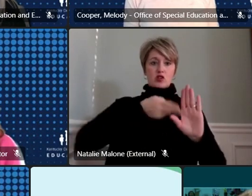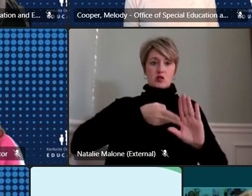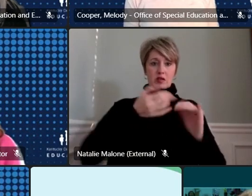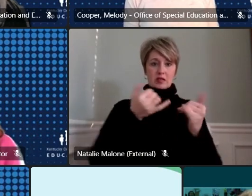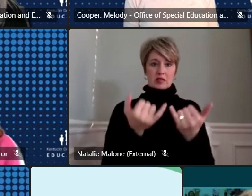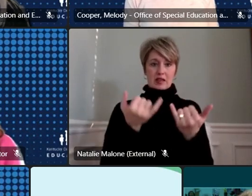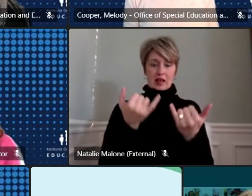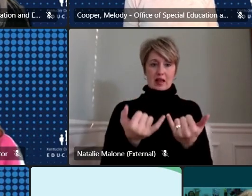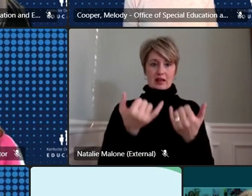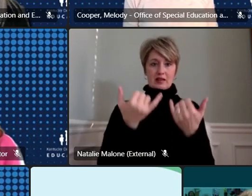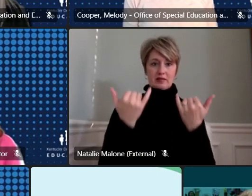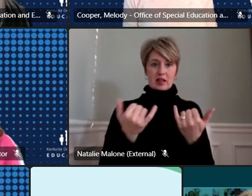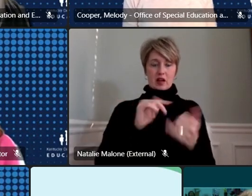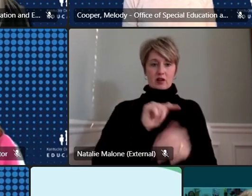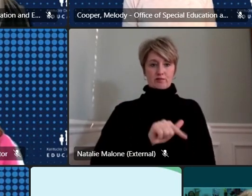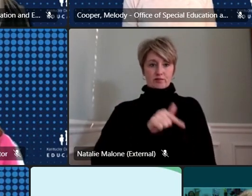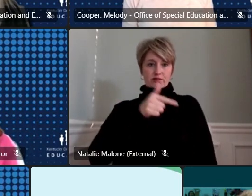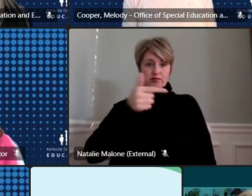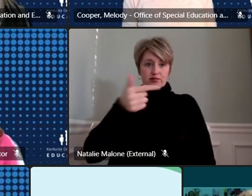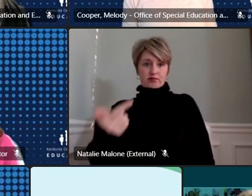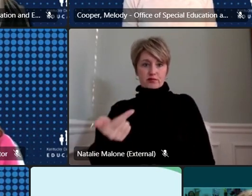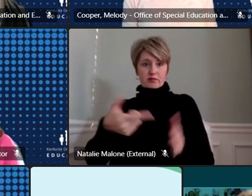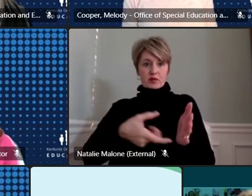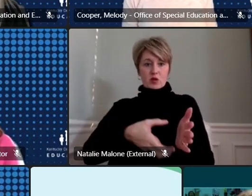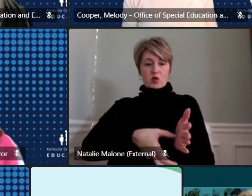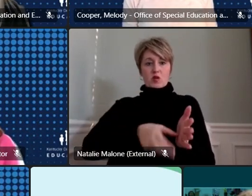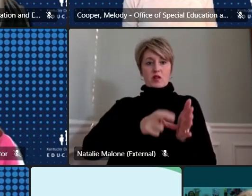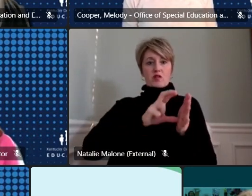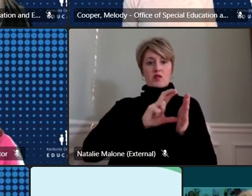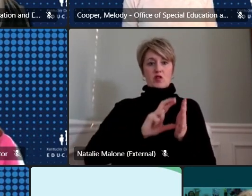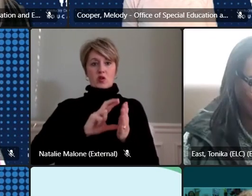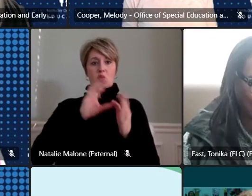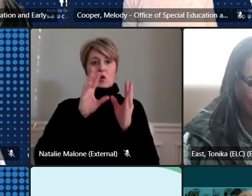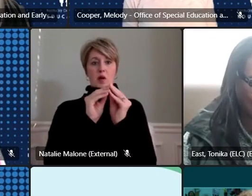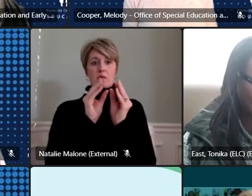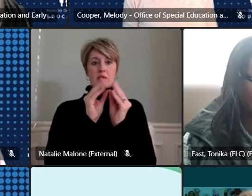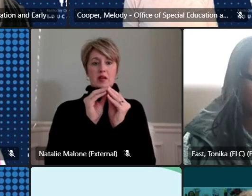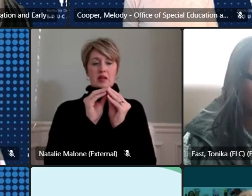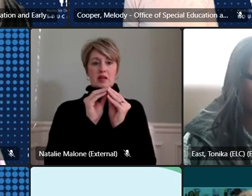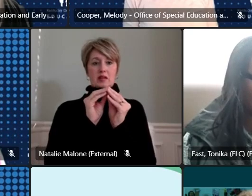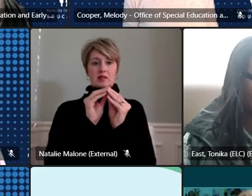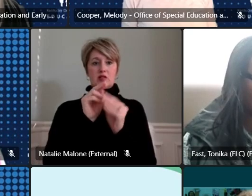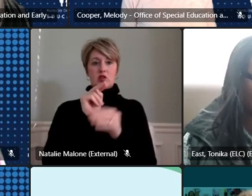I'll turn it over to Misty Green to review our meeting norms.